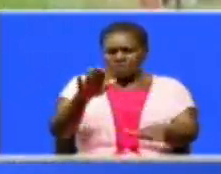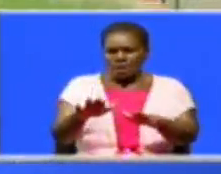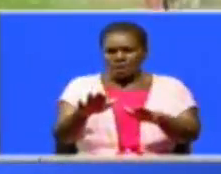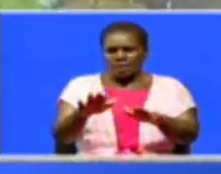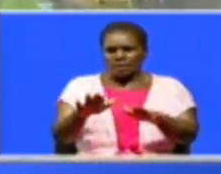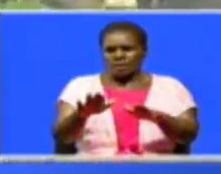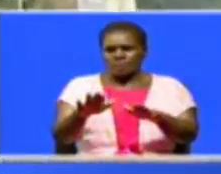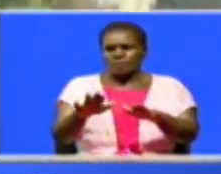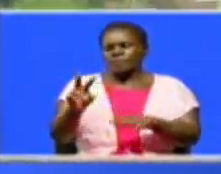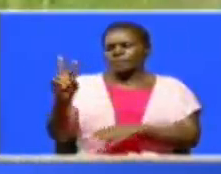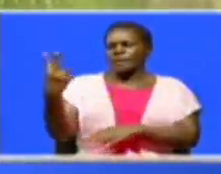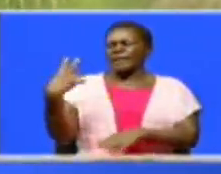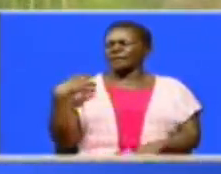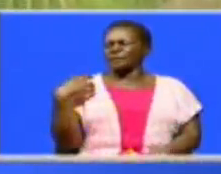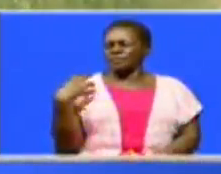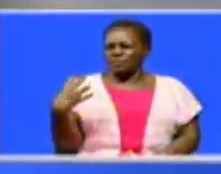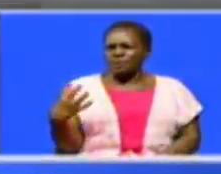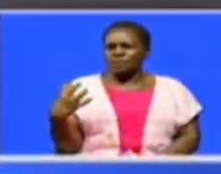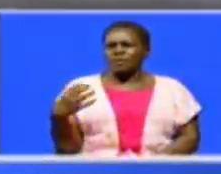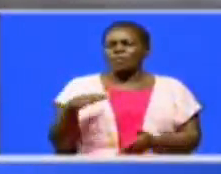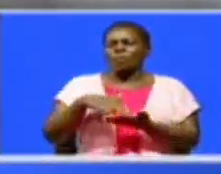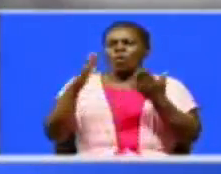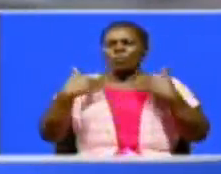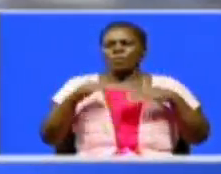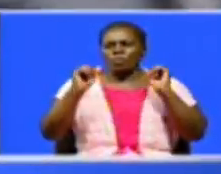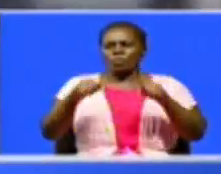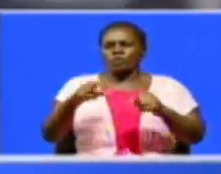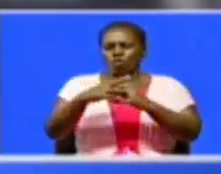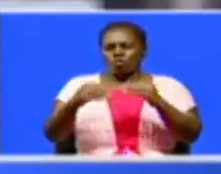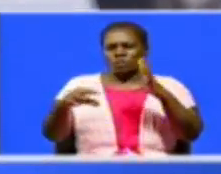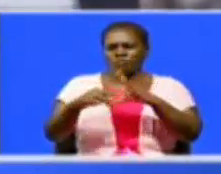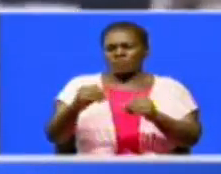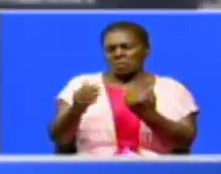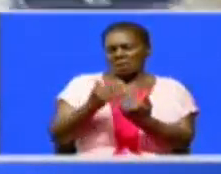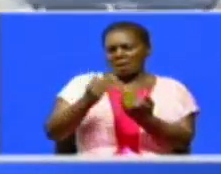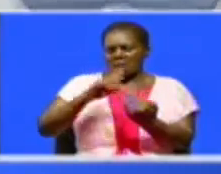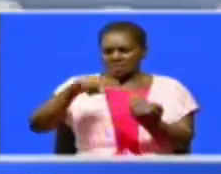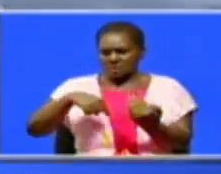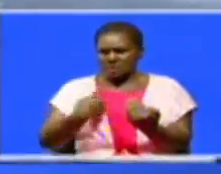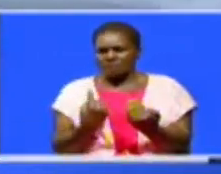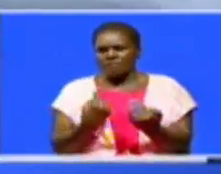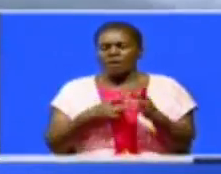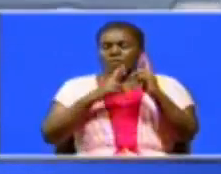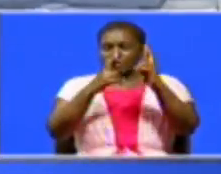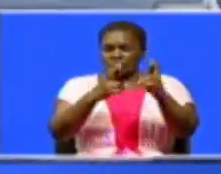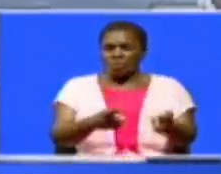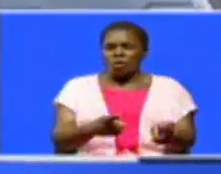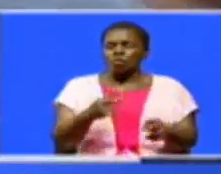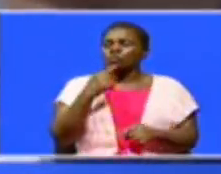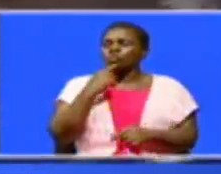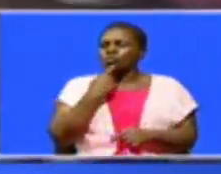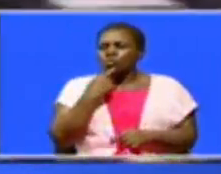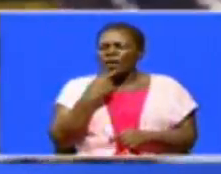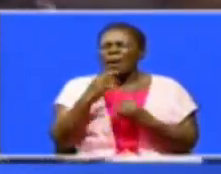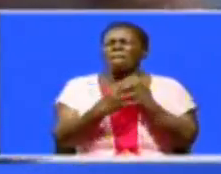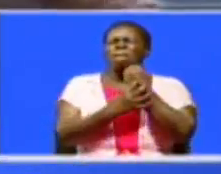in jointly as the second richest, with most residents able to comfortably fend for themselves. The report ranks Turkana County